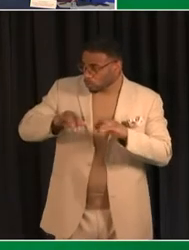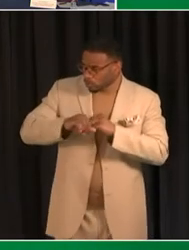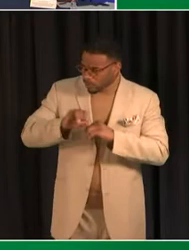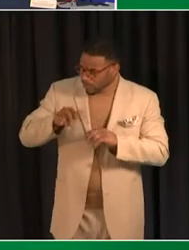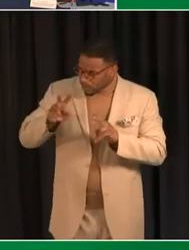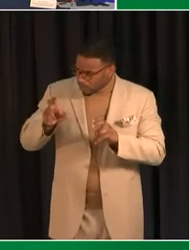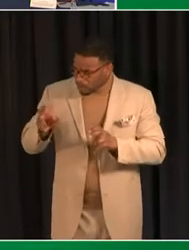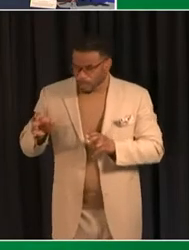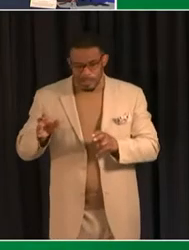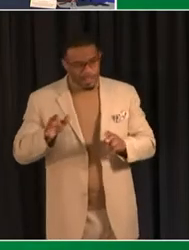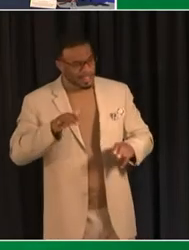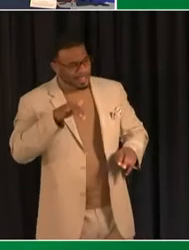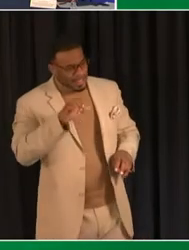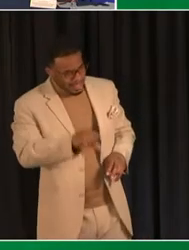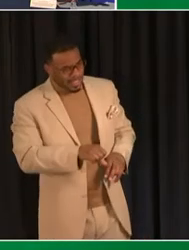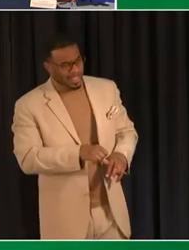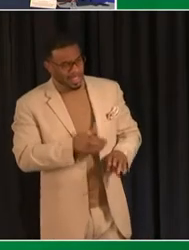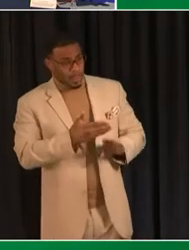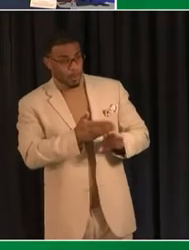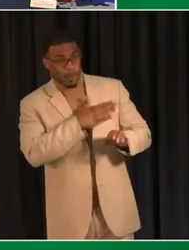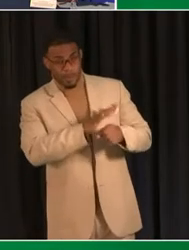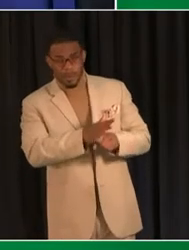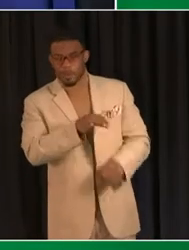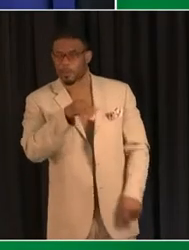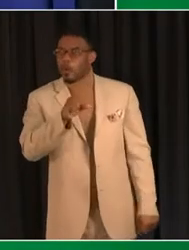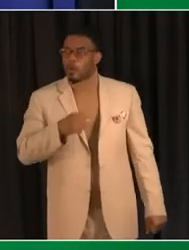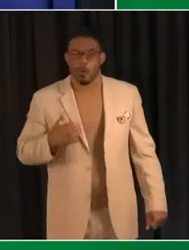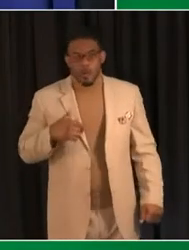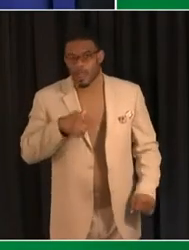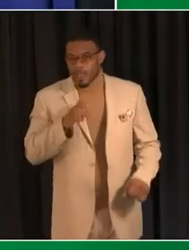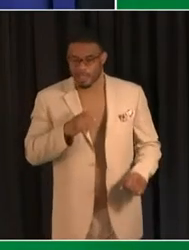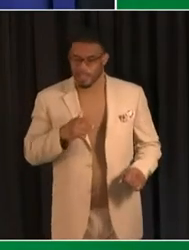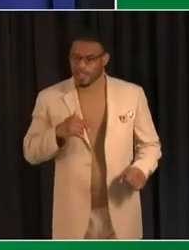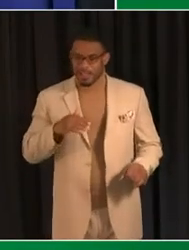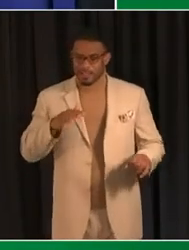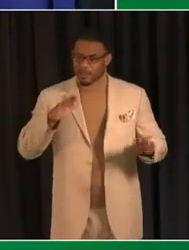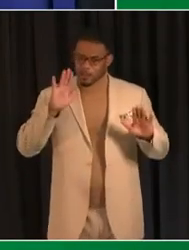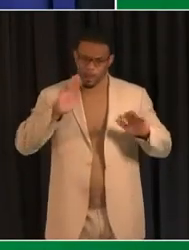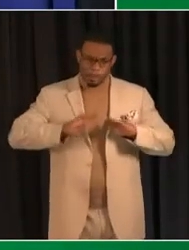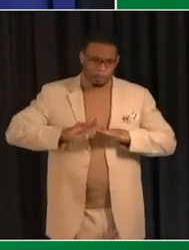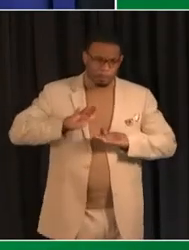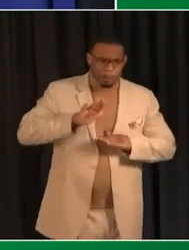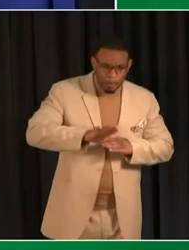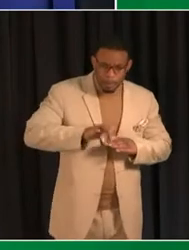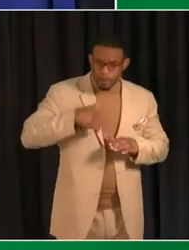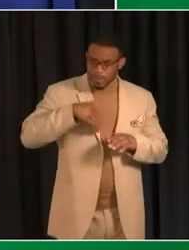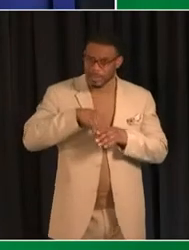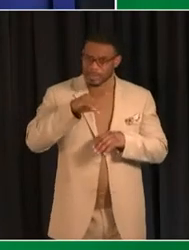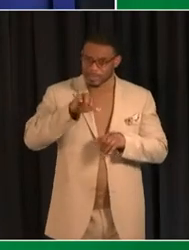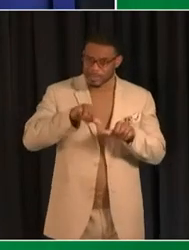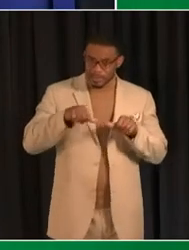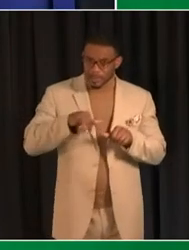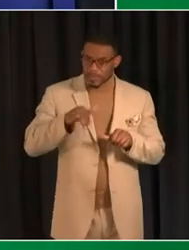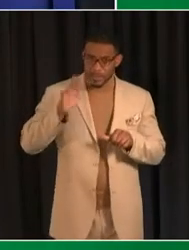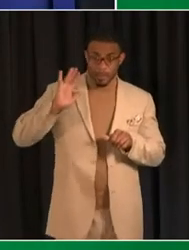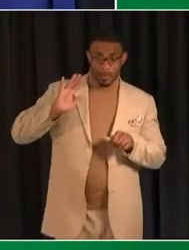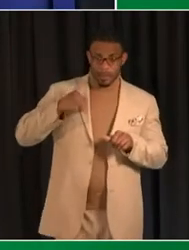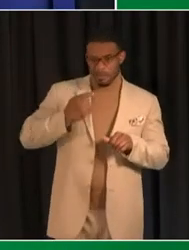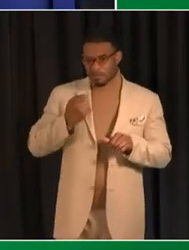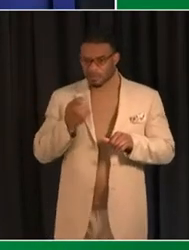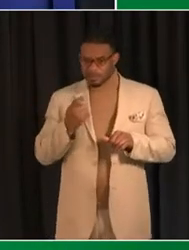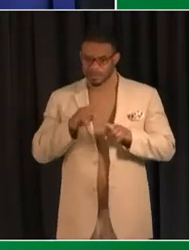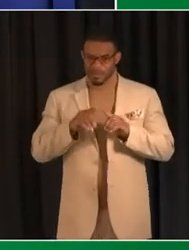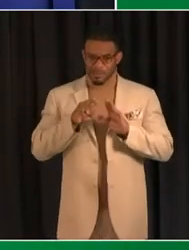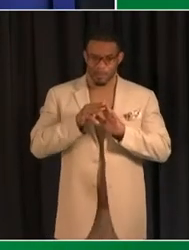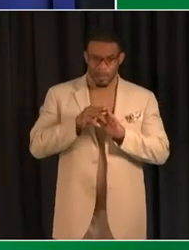known in that time. Yeah, pre-pandemic, we had a great footprint. We were in the DC area back